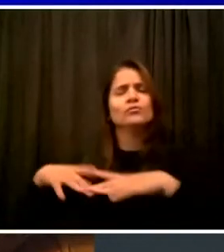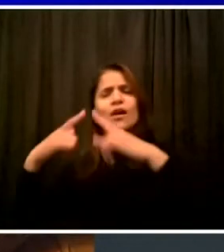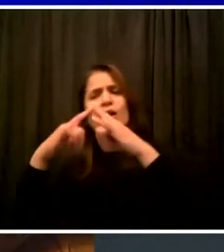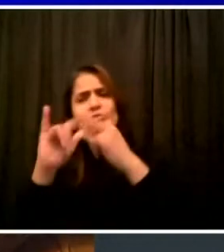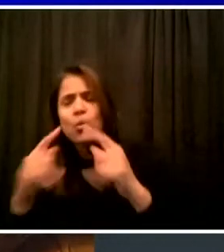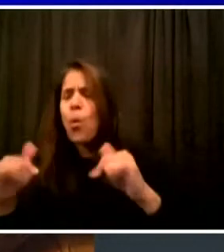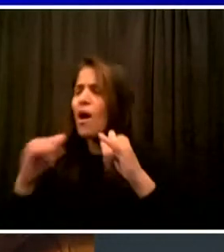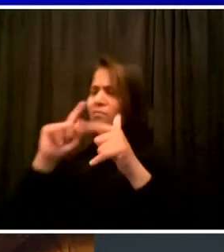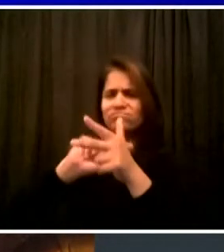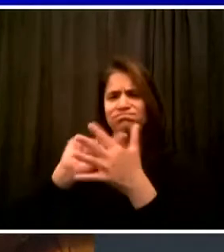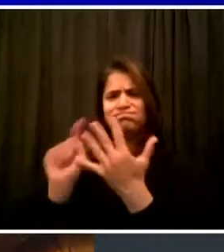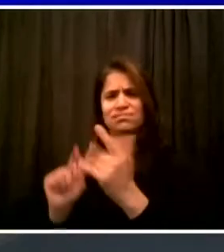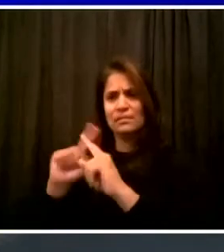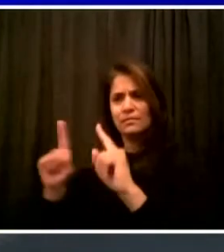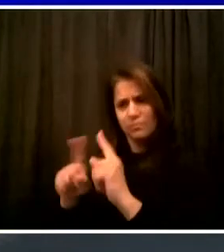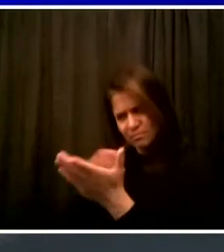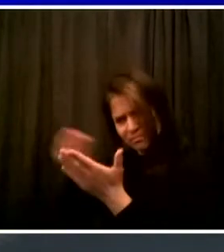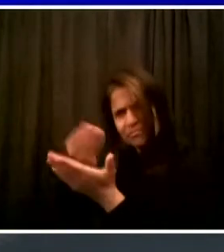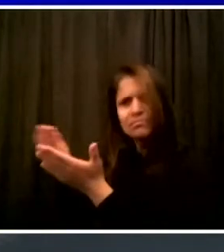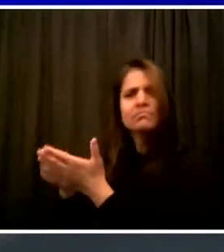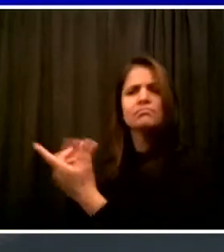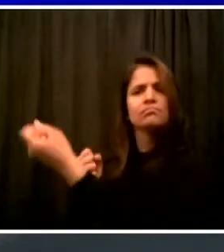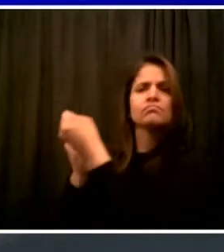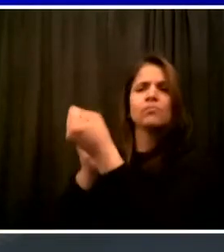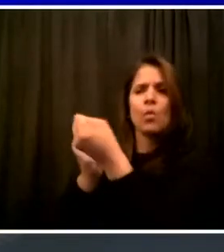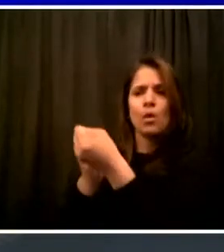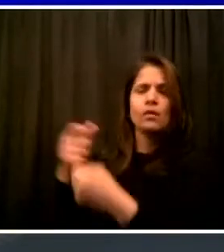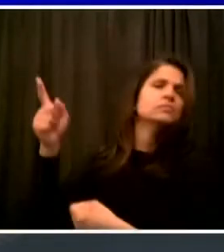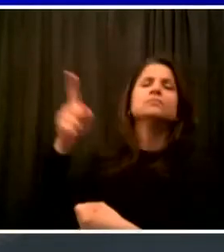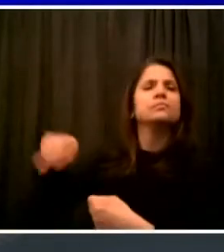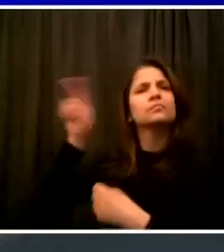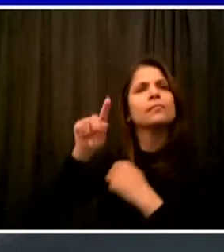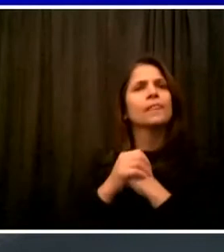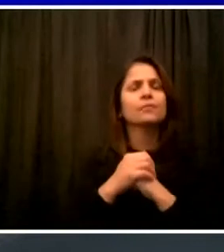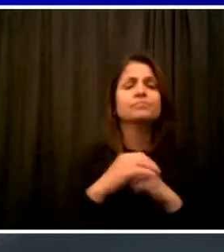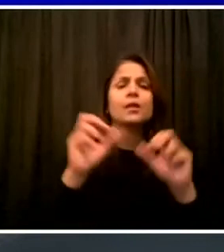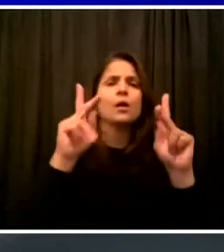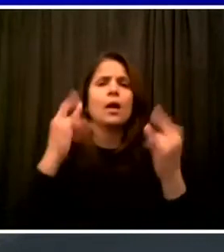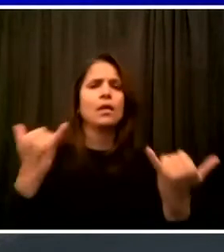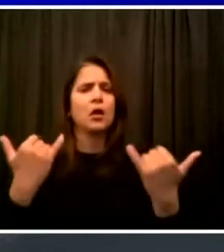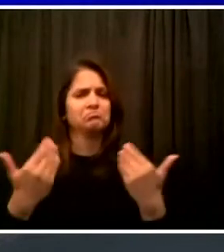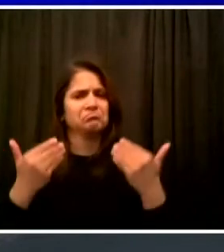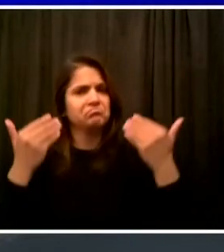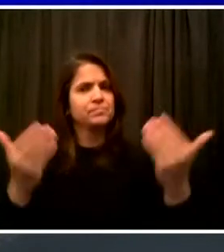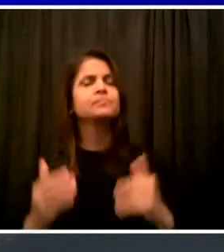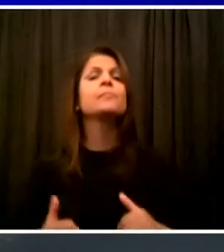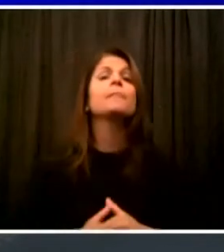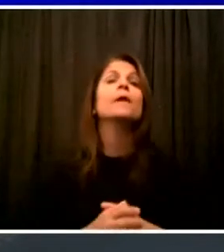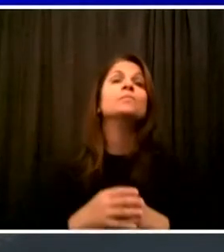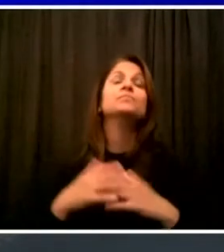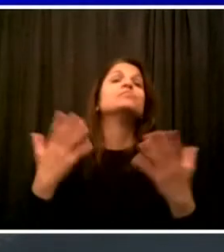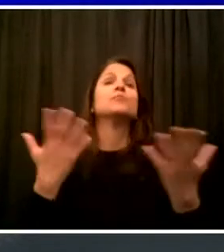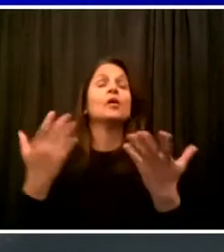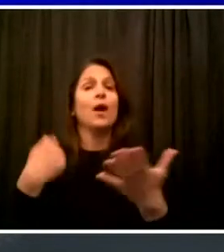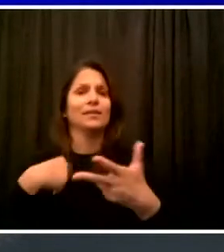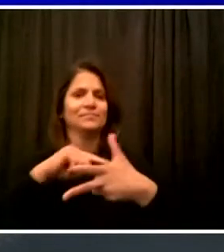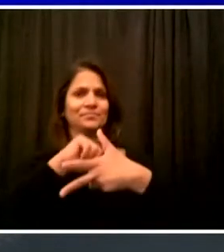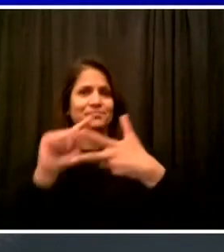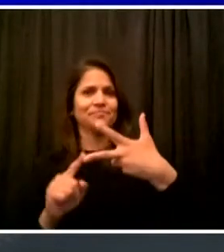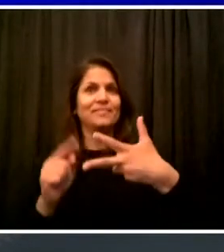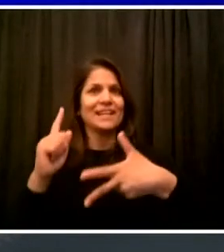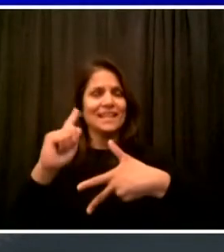Okay. It's time for what we do every day, our daily indicators. And in terms of getting out of this crisis and moving forward, this is the main street right here.